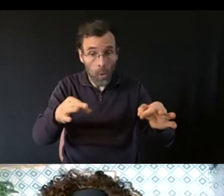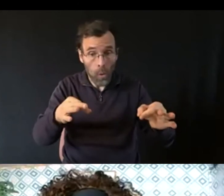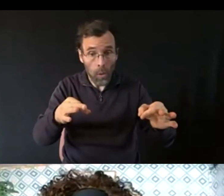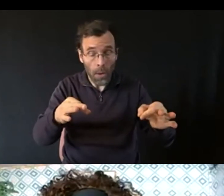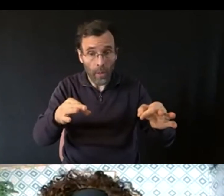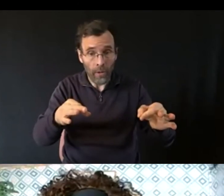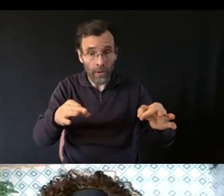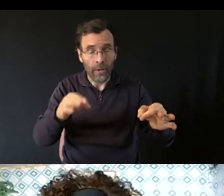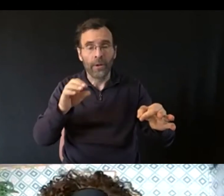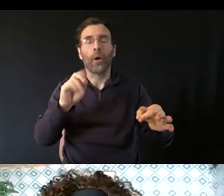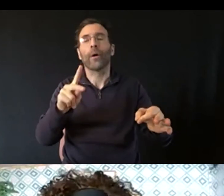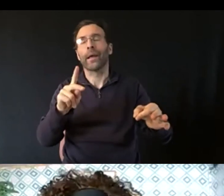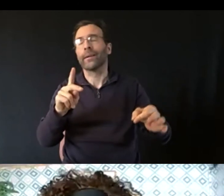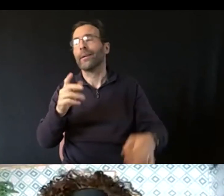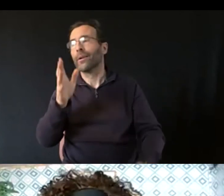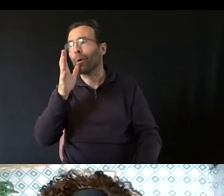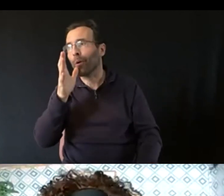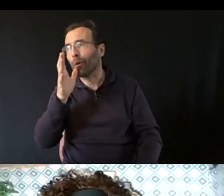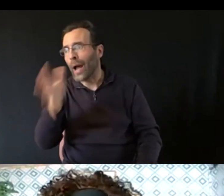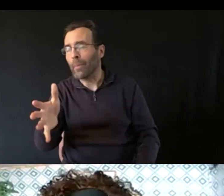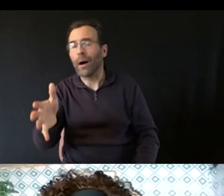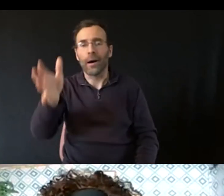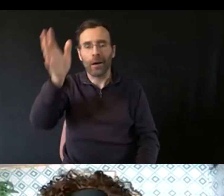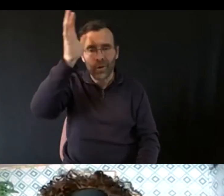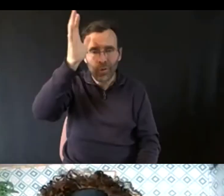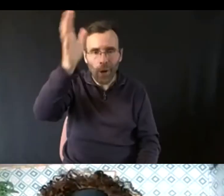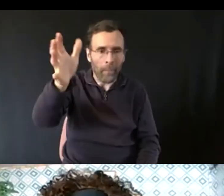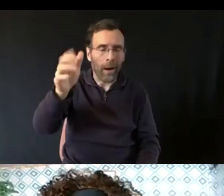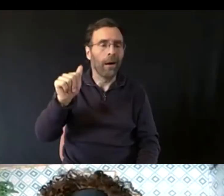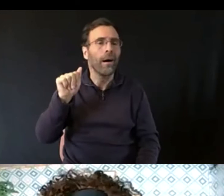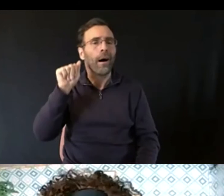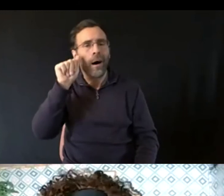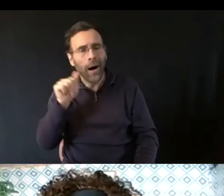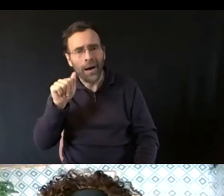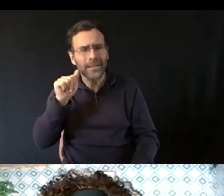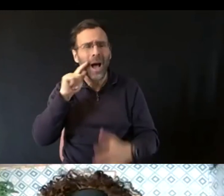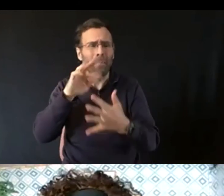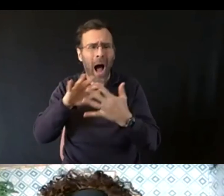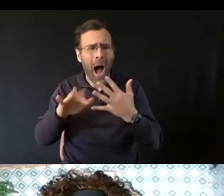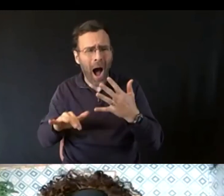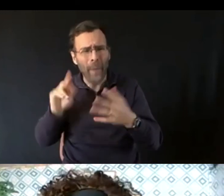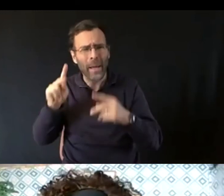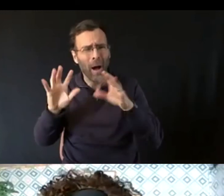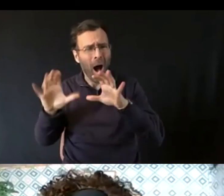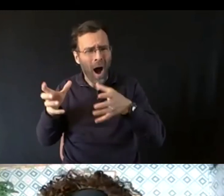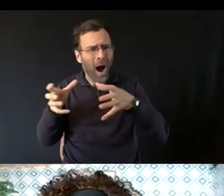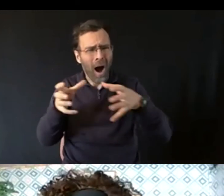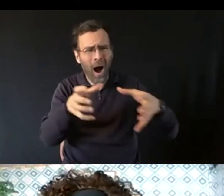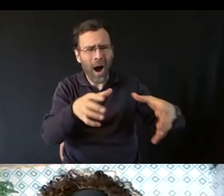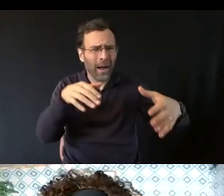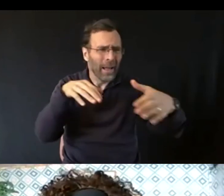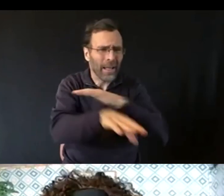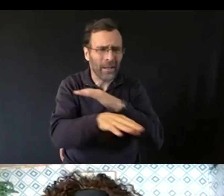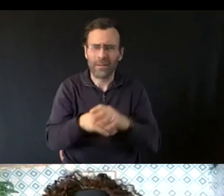you got grandma, you got grandpa, you got aunties, you got all these people coming in. Why do they all have